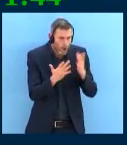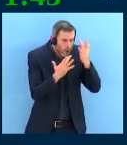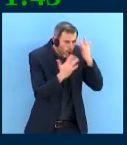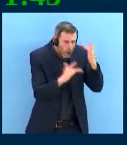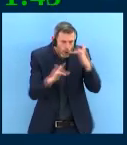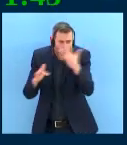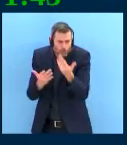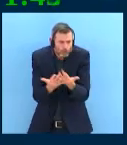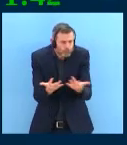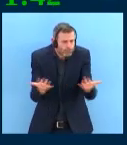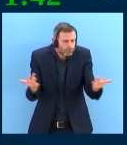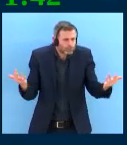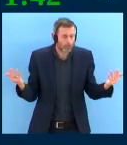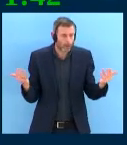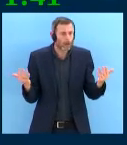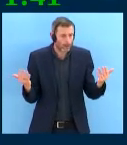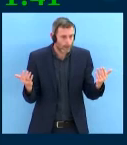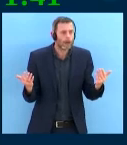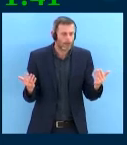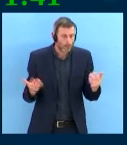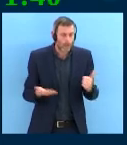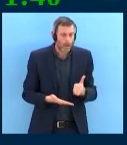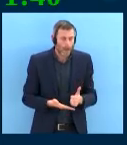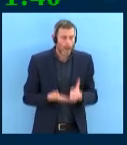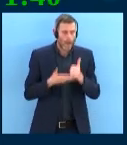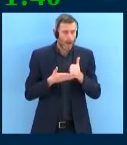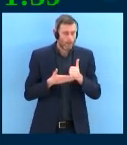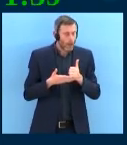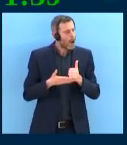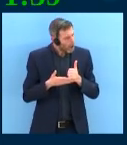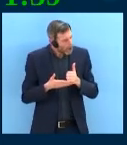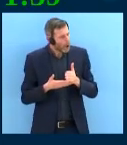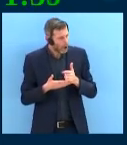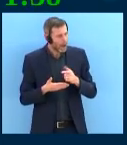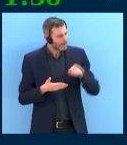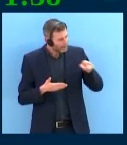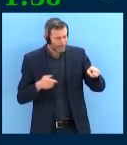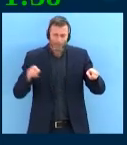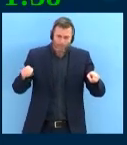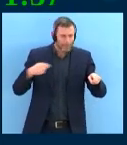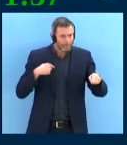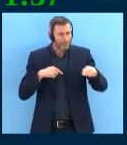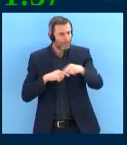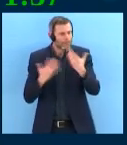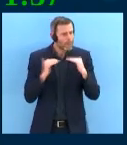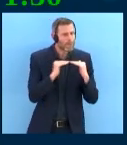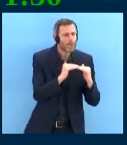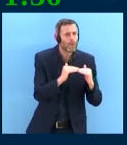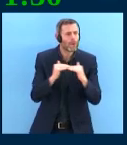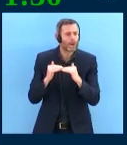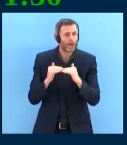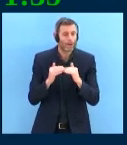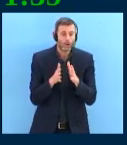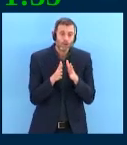become acts of resistance and renewal. We need to shift the focus of storytelling, moving away from